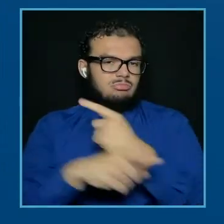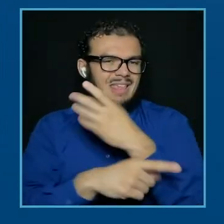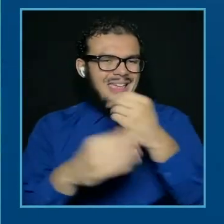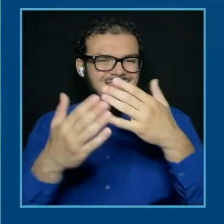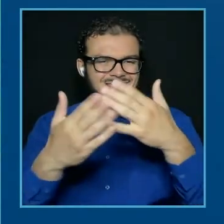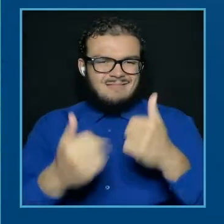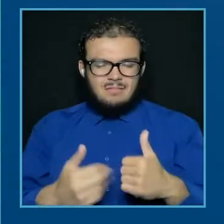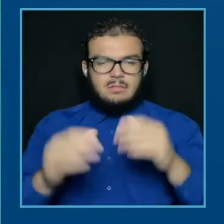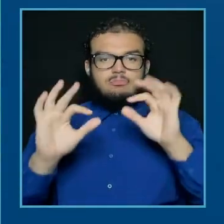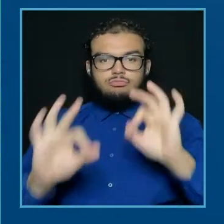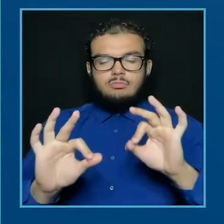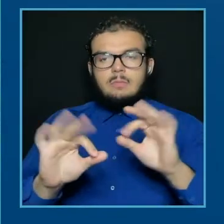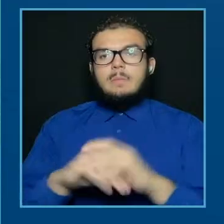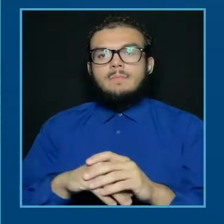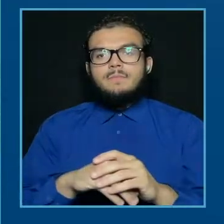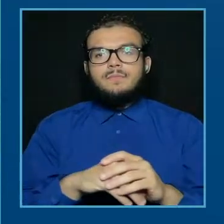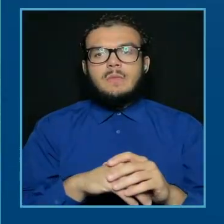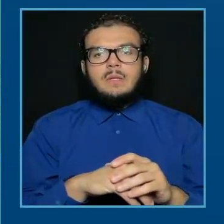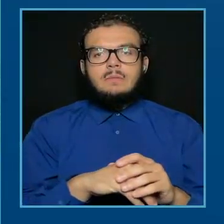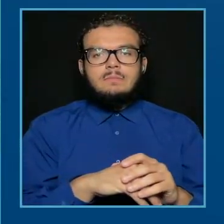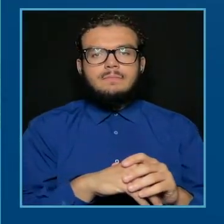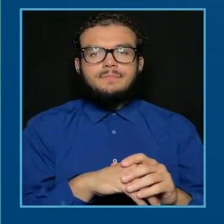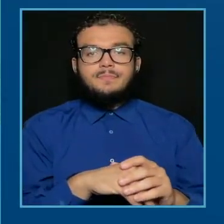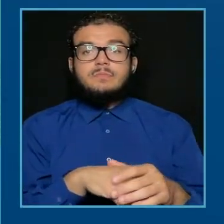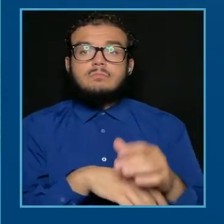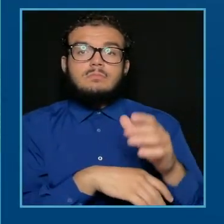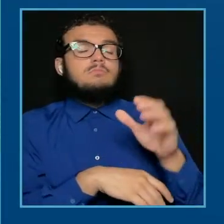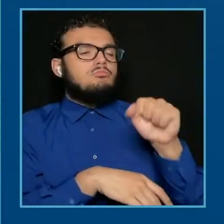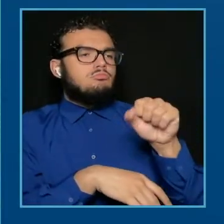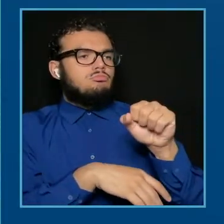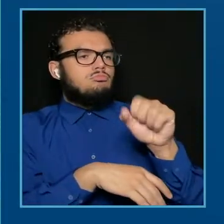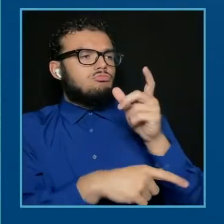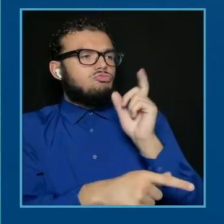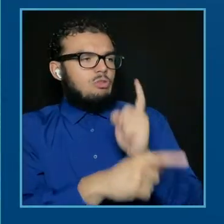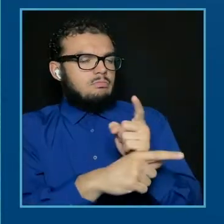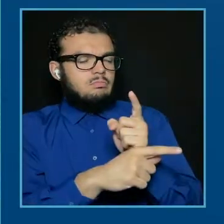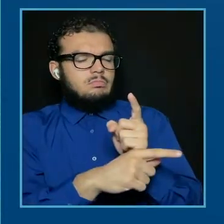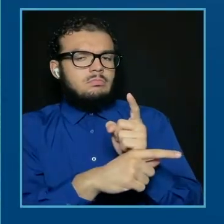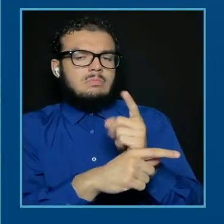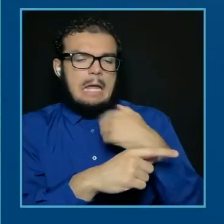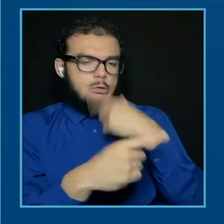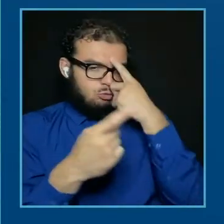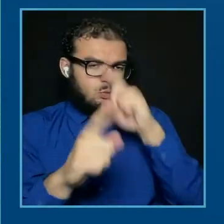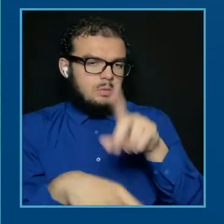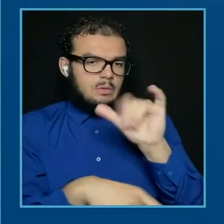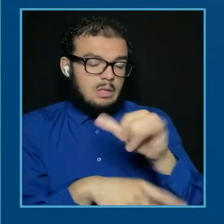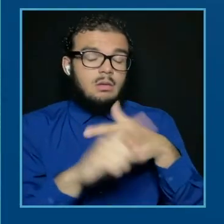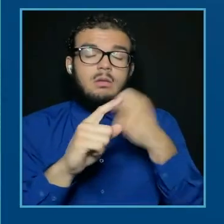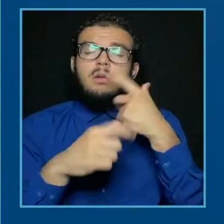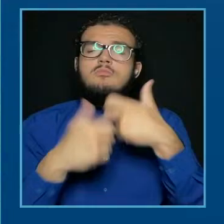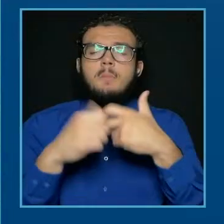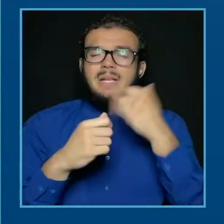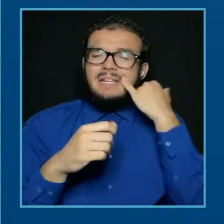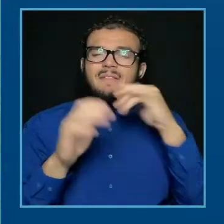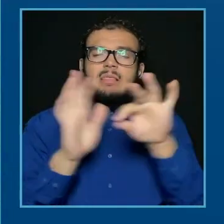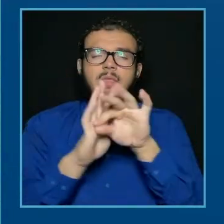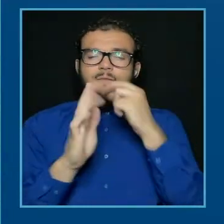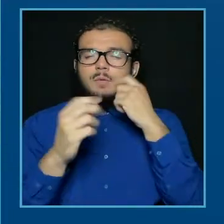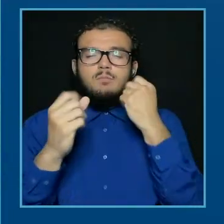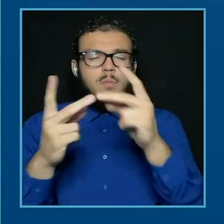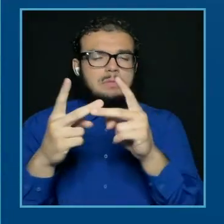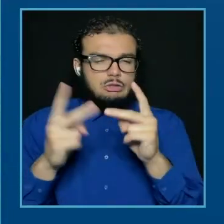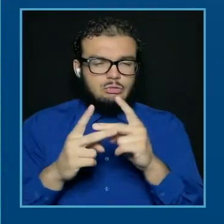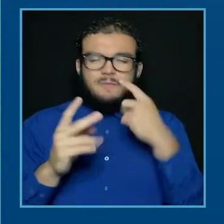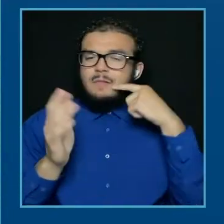that? Yeah, I think that's probably right. The issue here is that when you're electing for multiple positions, let's say you're electing